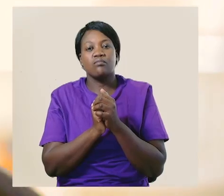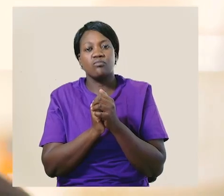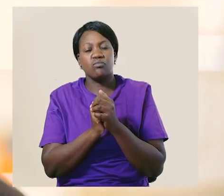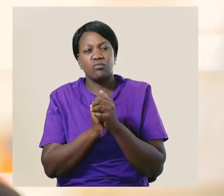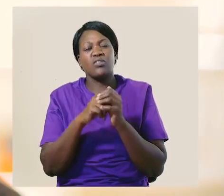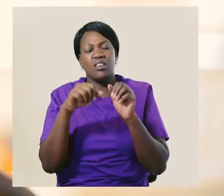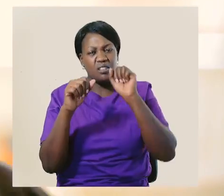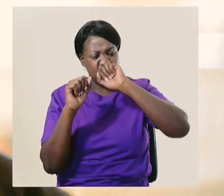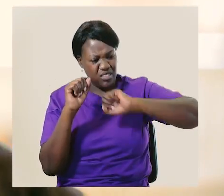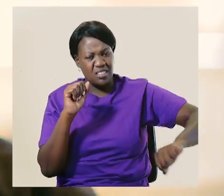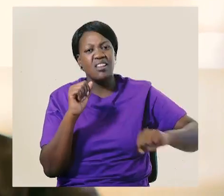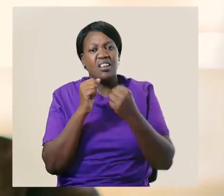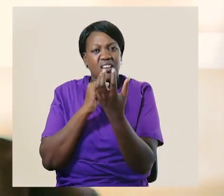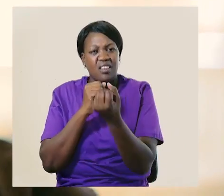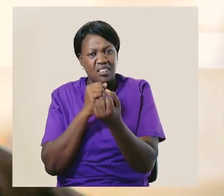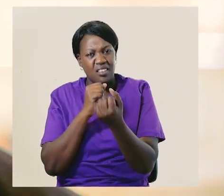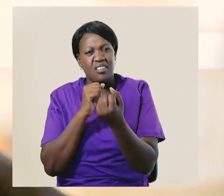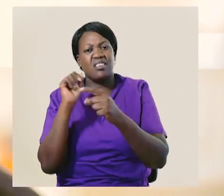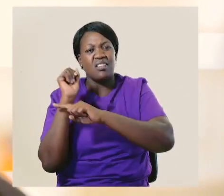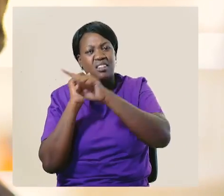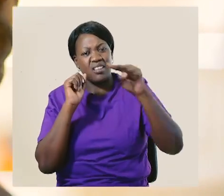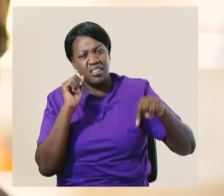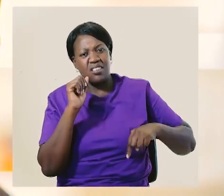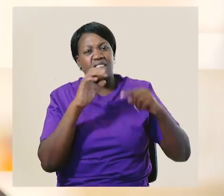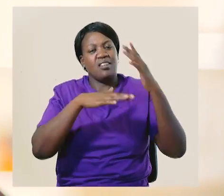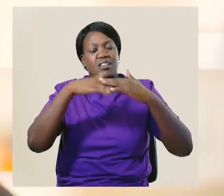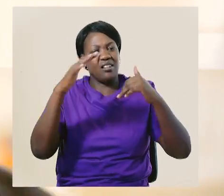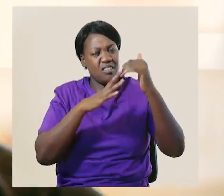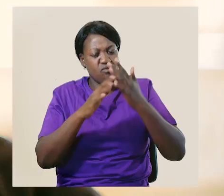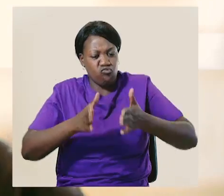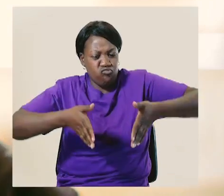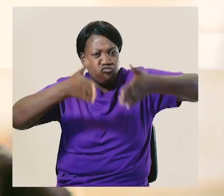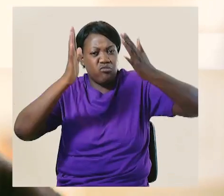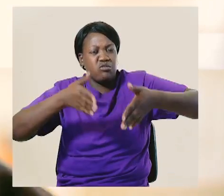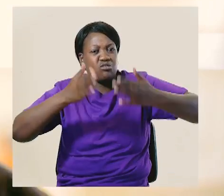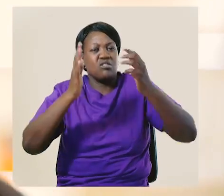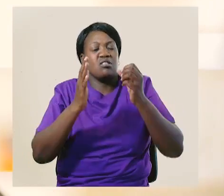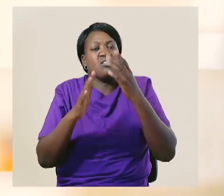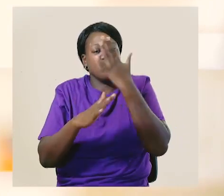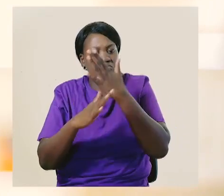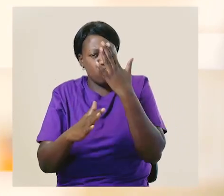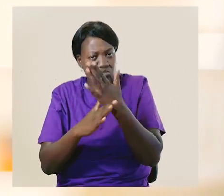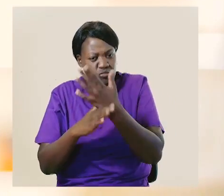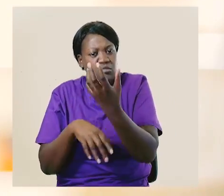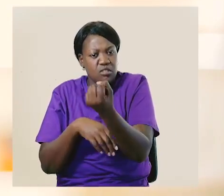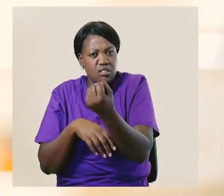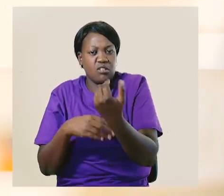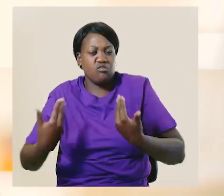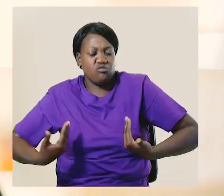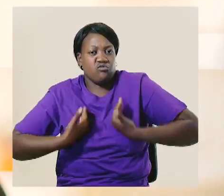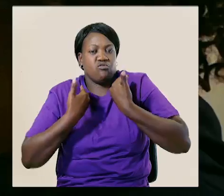of open land that whereby the country can build more malls. It will reduce the unemployment rate of the youth that are just at